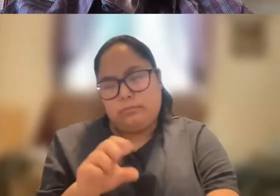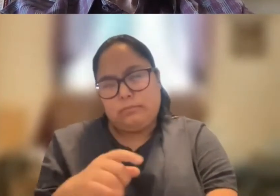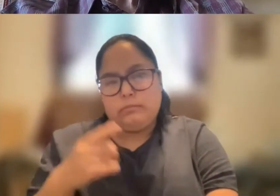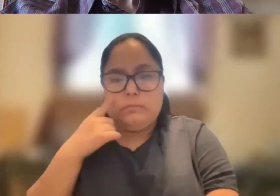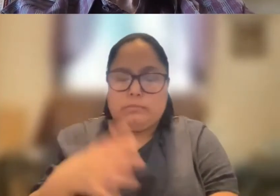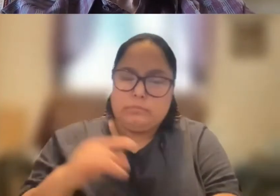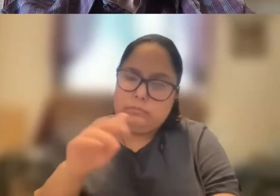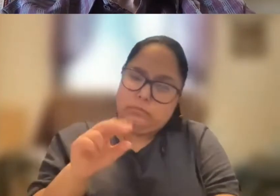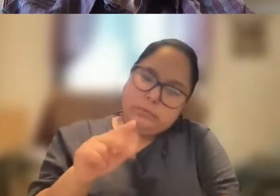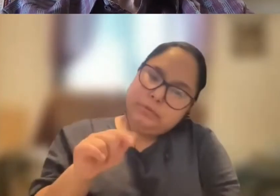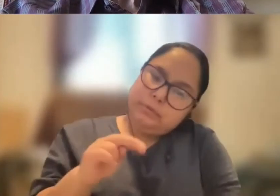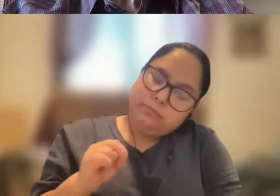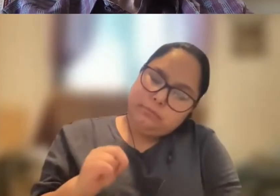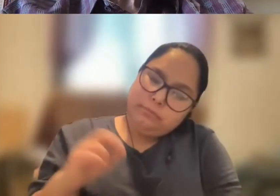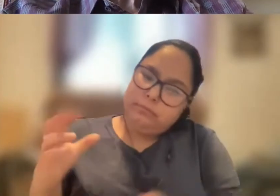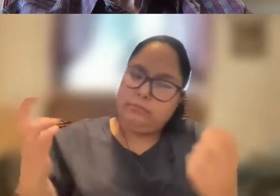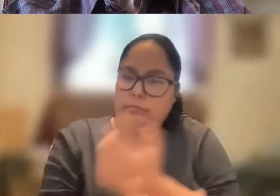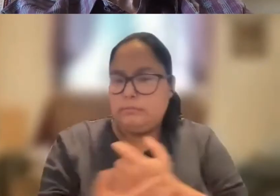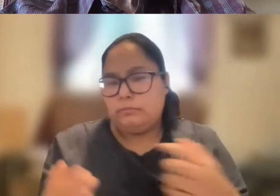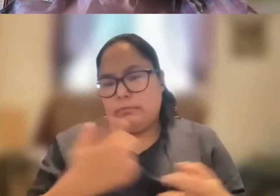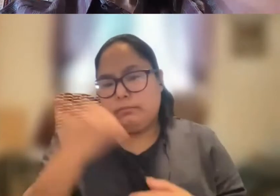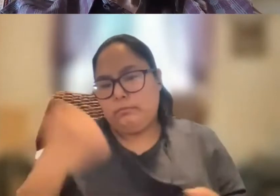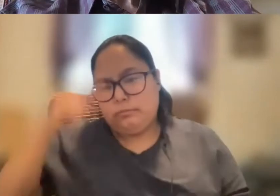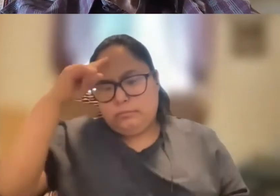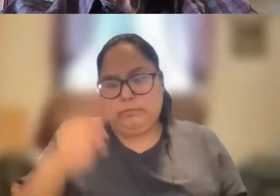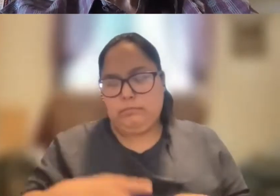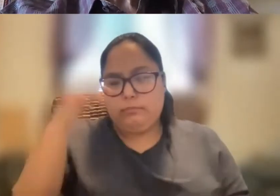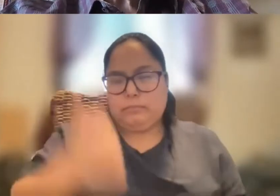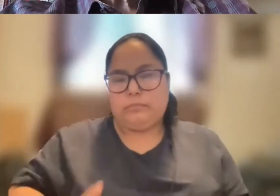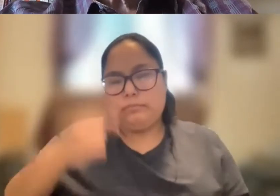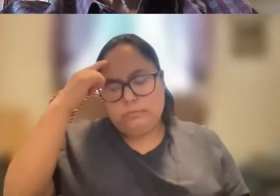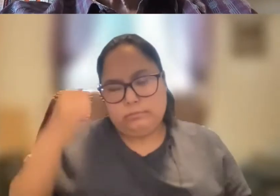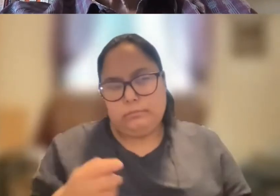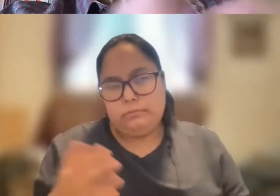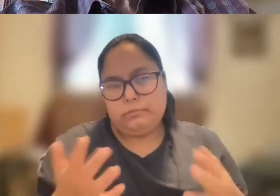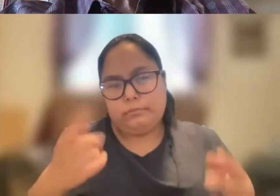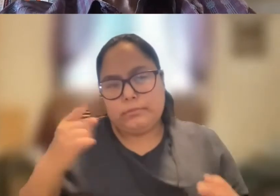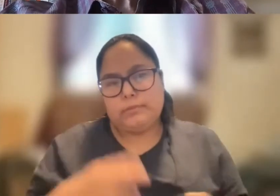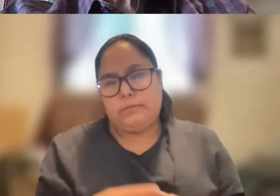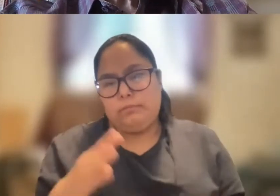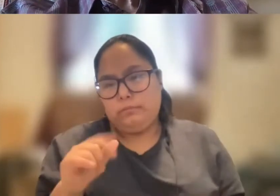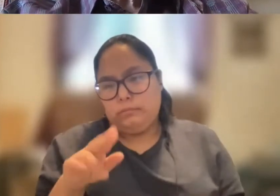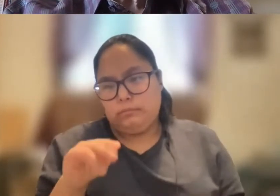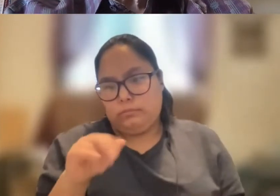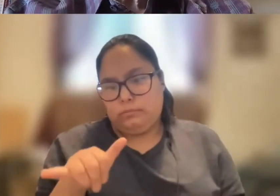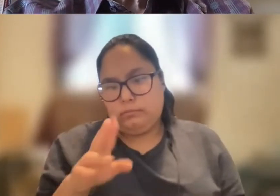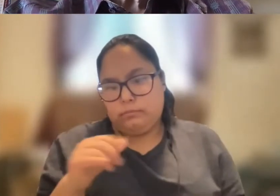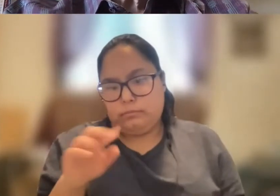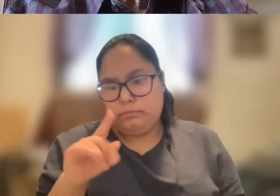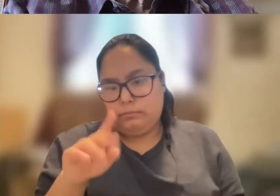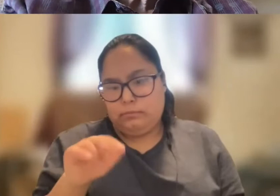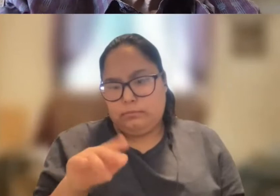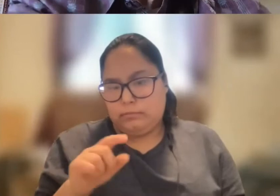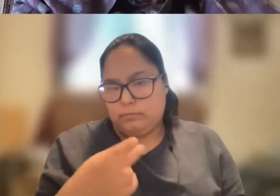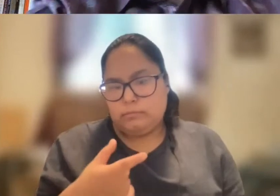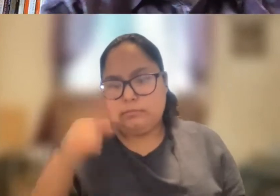didn't mention some of the other changes that I've been able to help with. Both Murray and Michael were instrumental